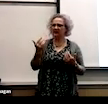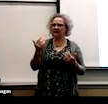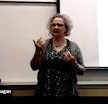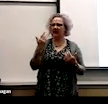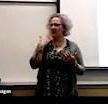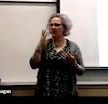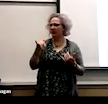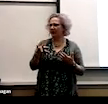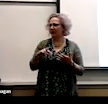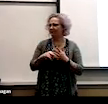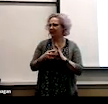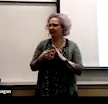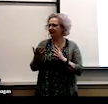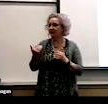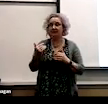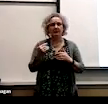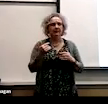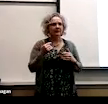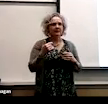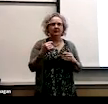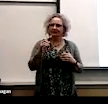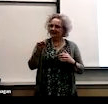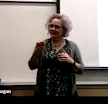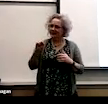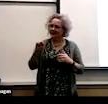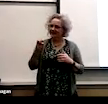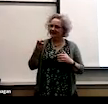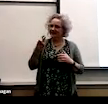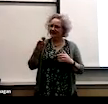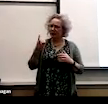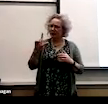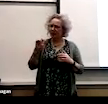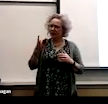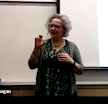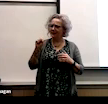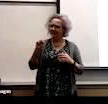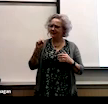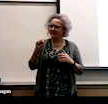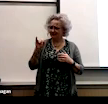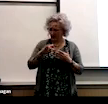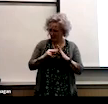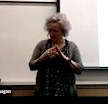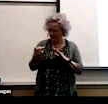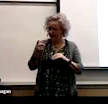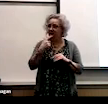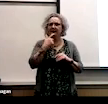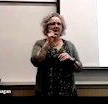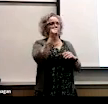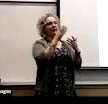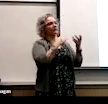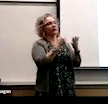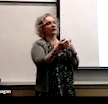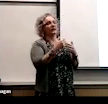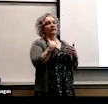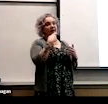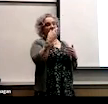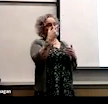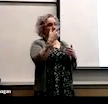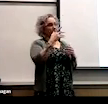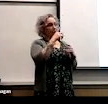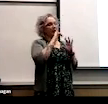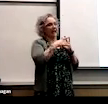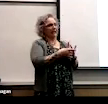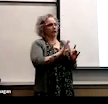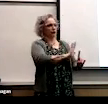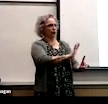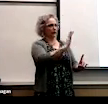I have no idea. Sirolimus, maybe? Yeah, I don't know how it's pronounced, but she takes some medicine and she's got, for some tumor and with the tuberous sclerosis,